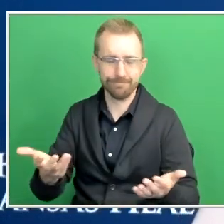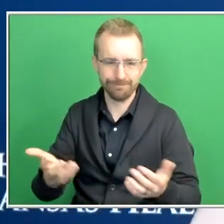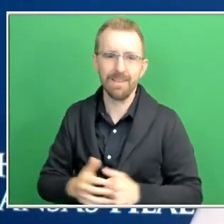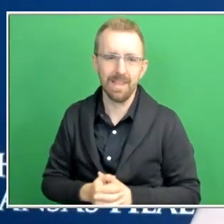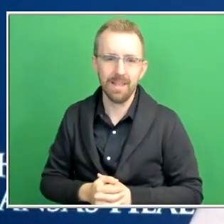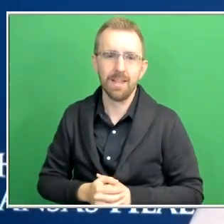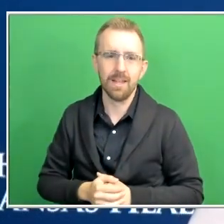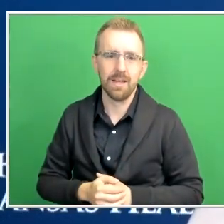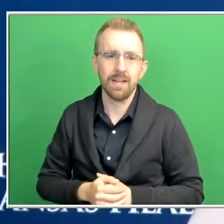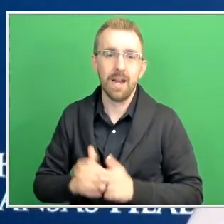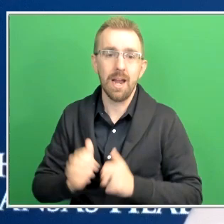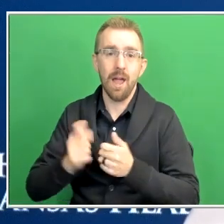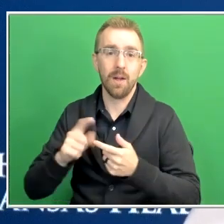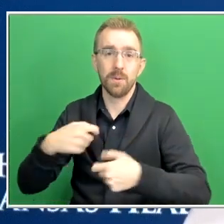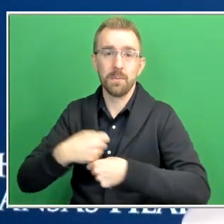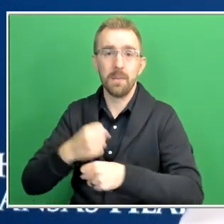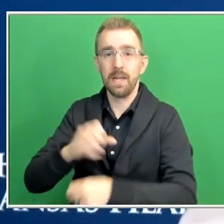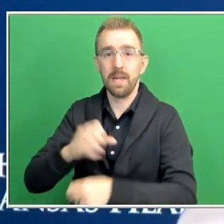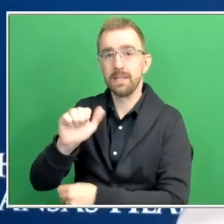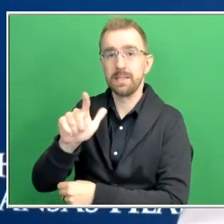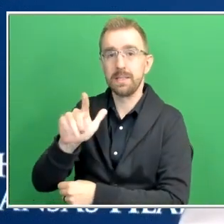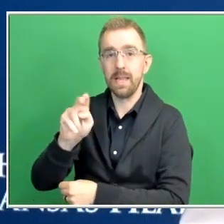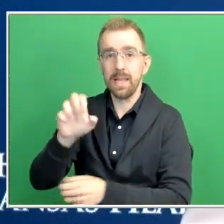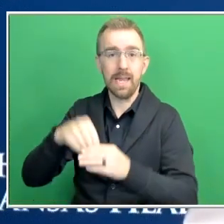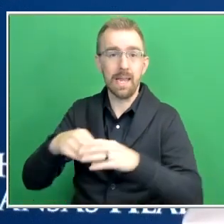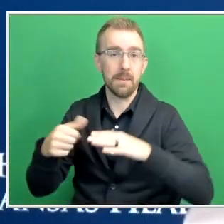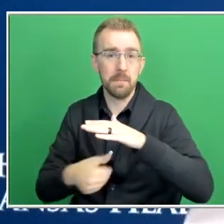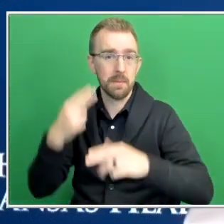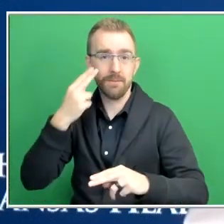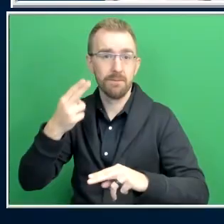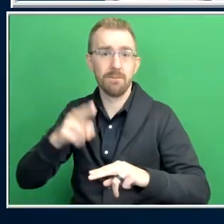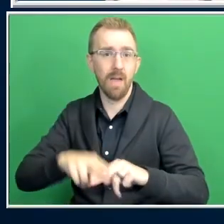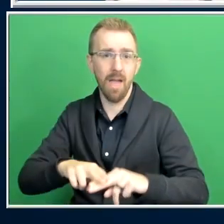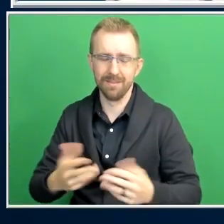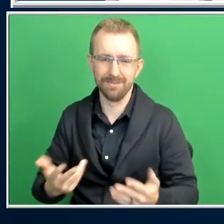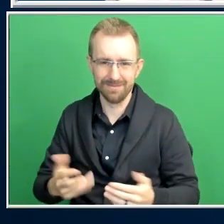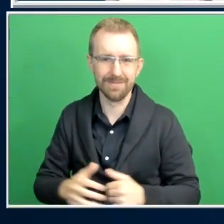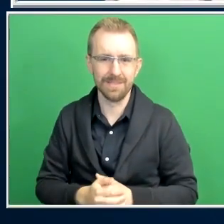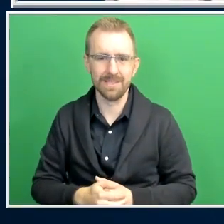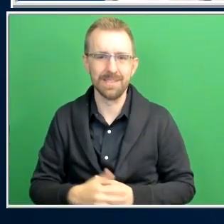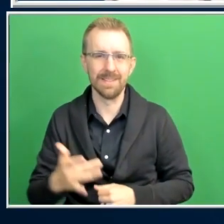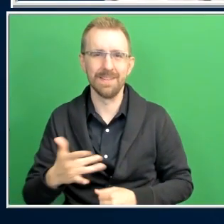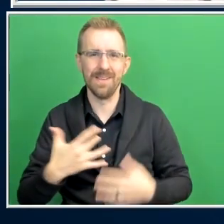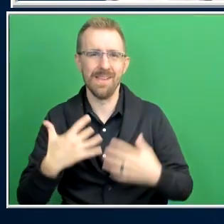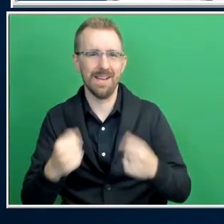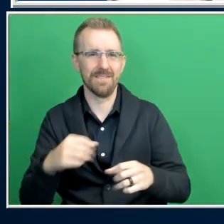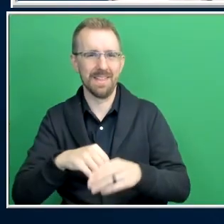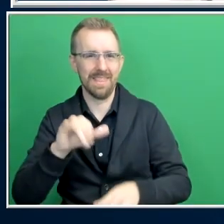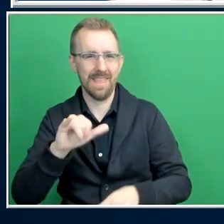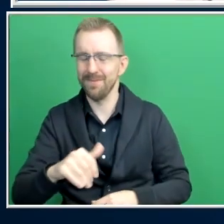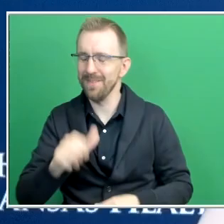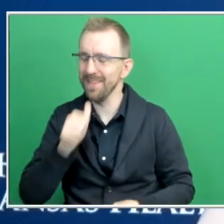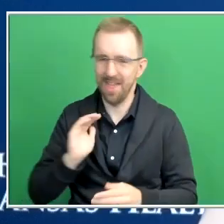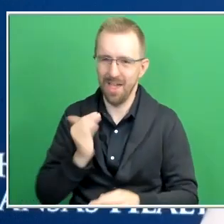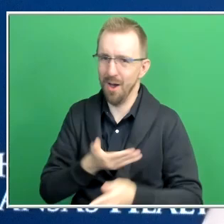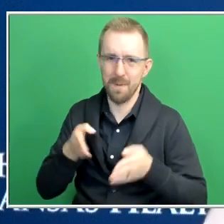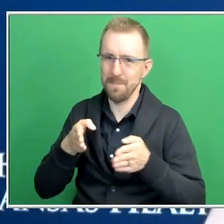make saline in your basement just for fun. That gives me great confidence. But that's not our pathway.